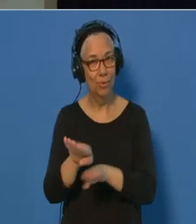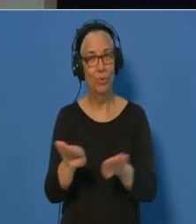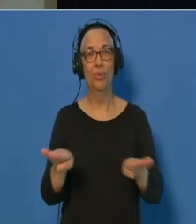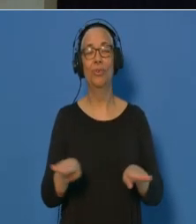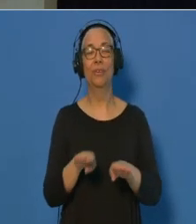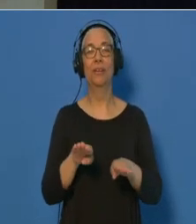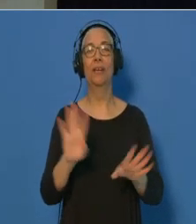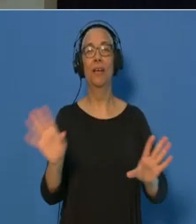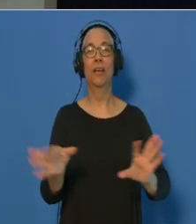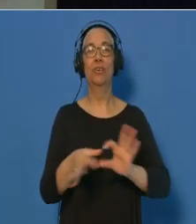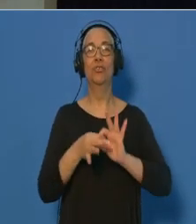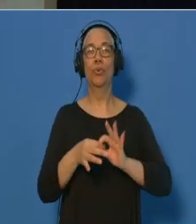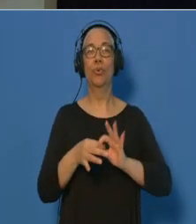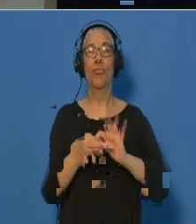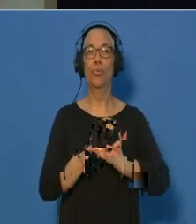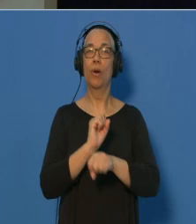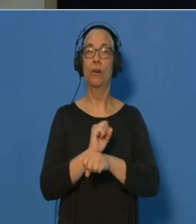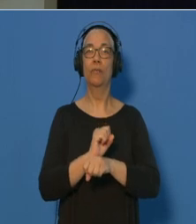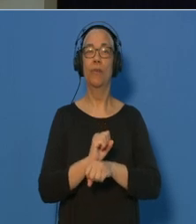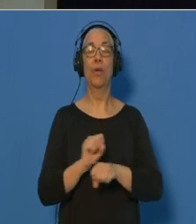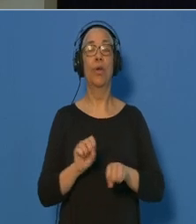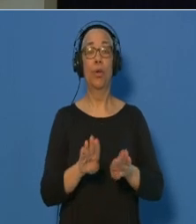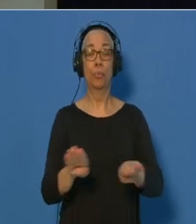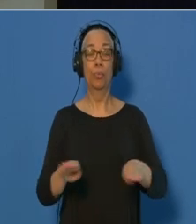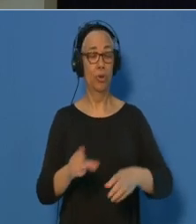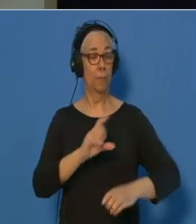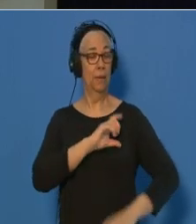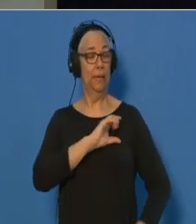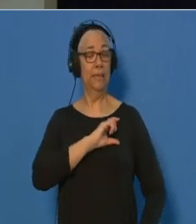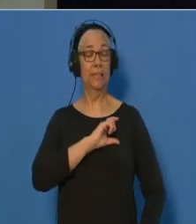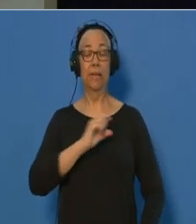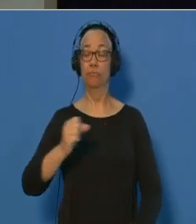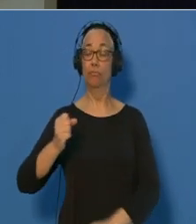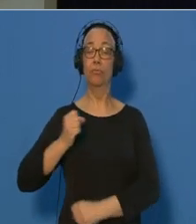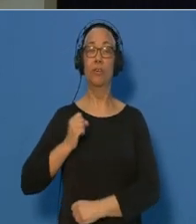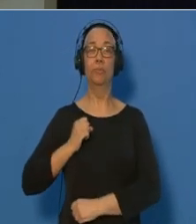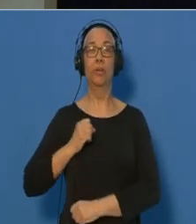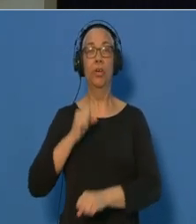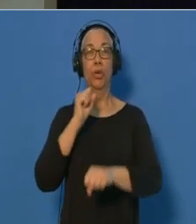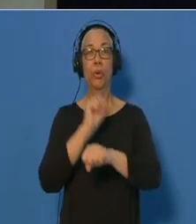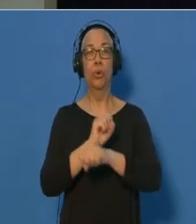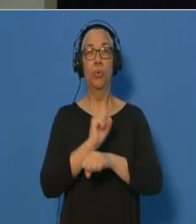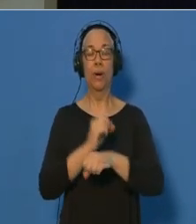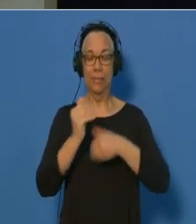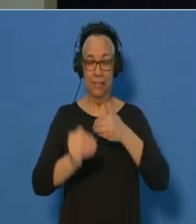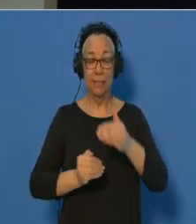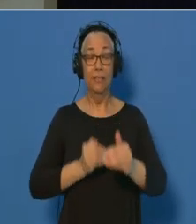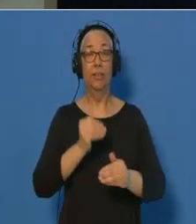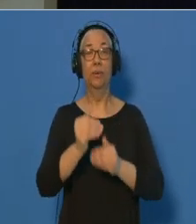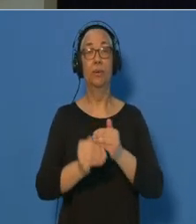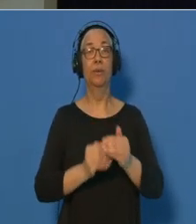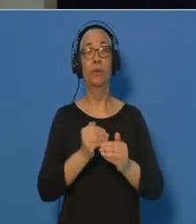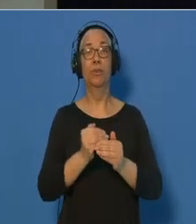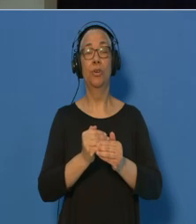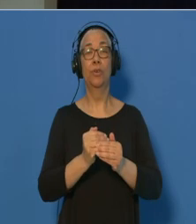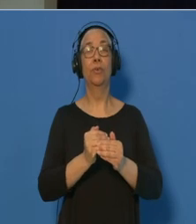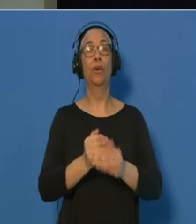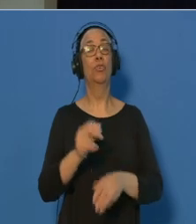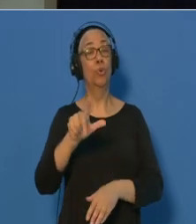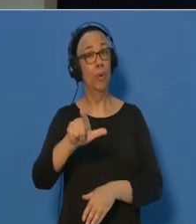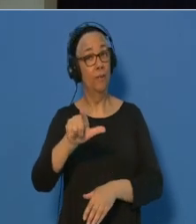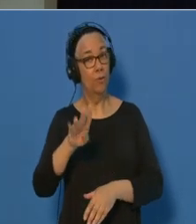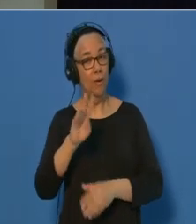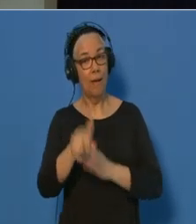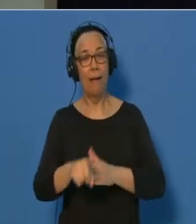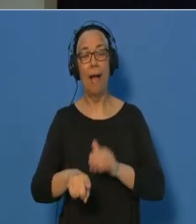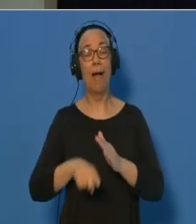joint operation of the officers of the Bermuda Police Service and the Royal Bermuda Regiment, their work is ongoing. Over the last 24-hour